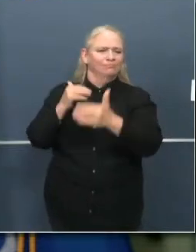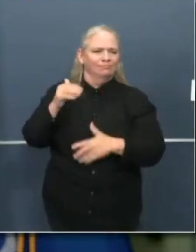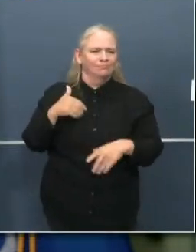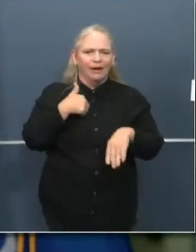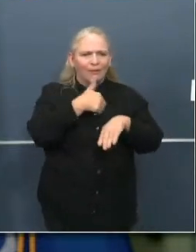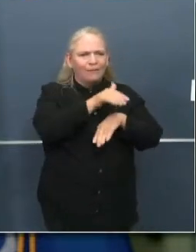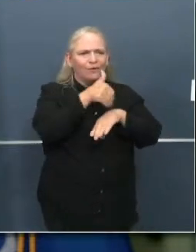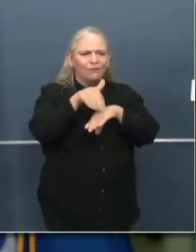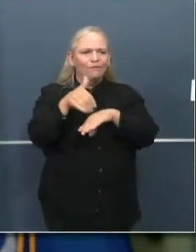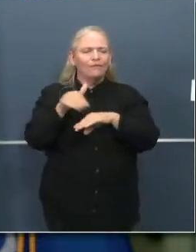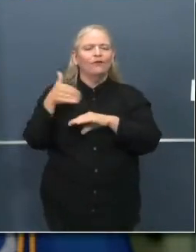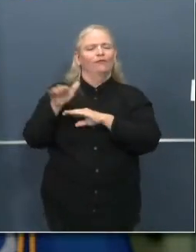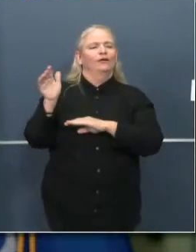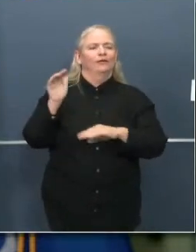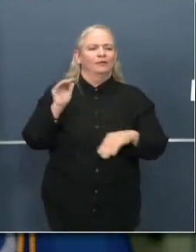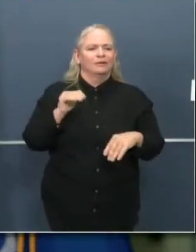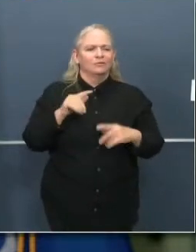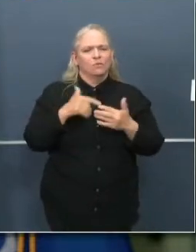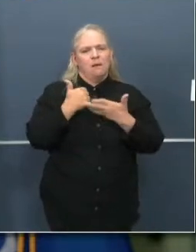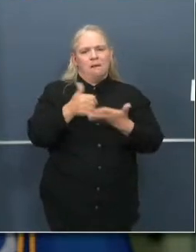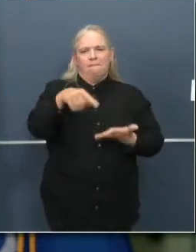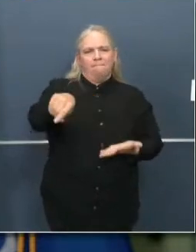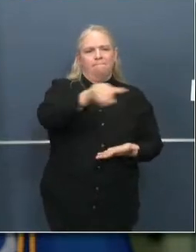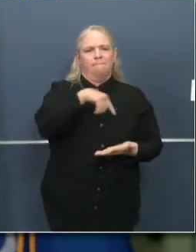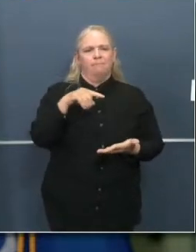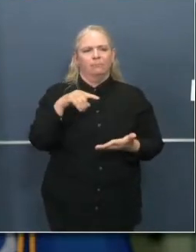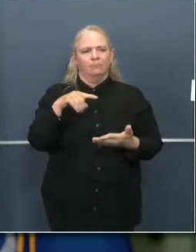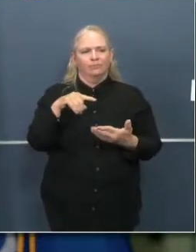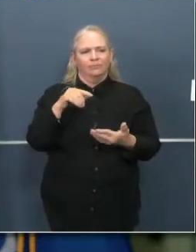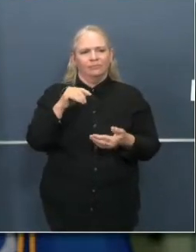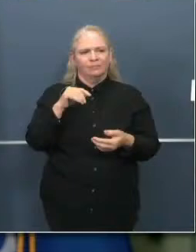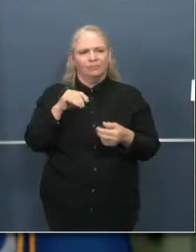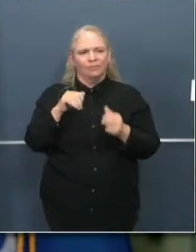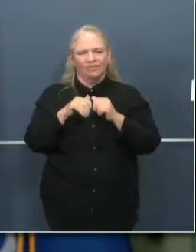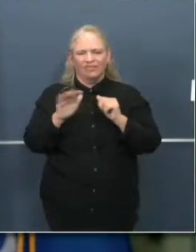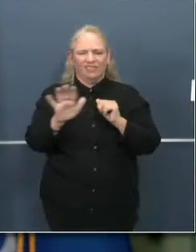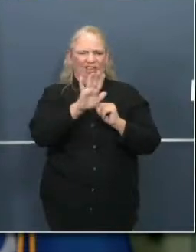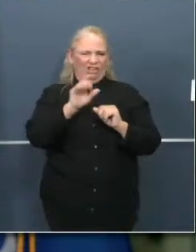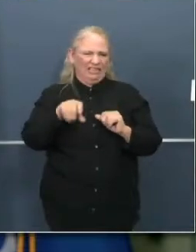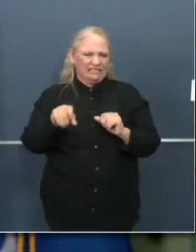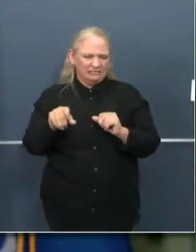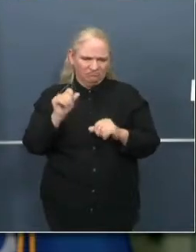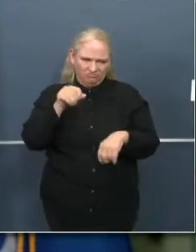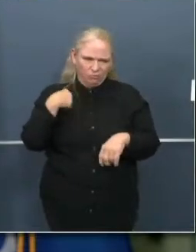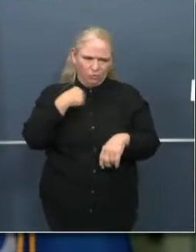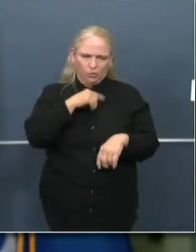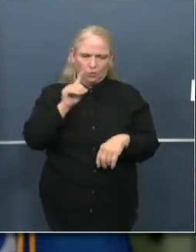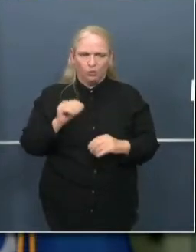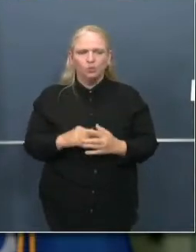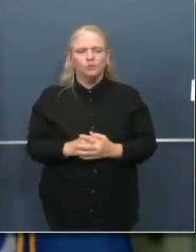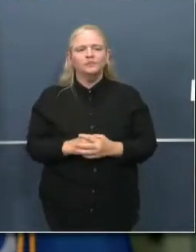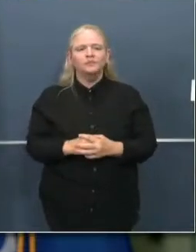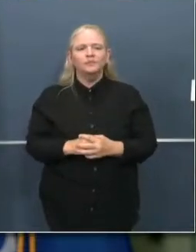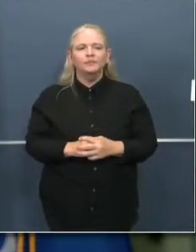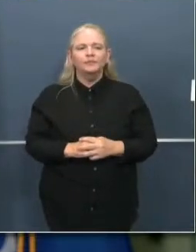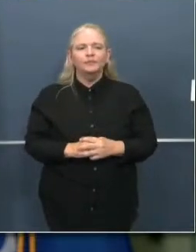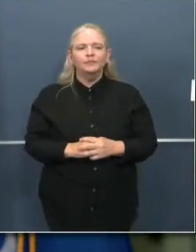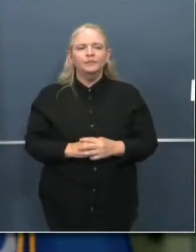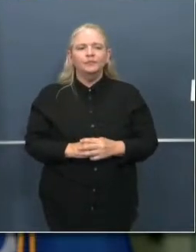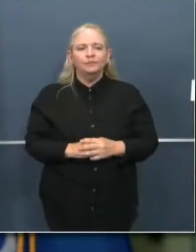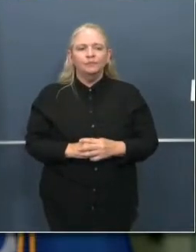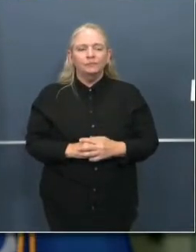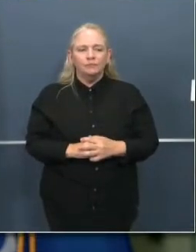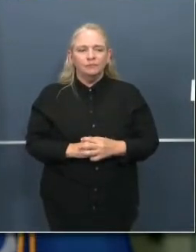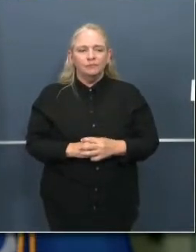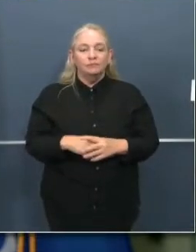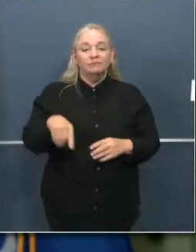facilities within the hospitals. Those are sort of nuances within these surge plans. Those surge plans we made very public over the course of